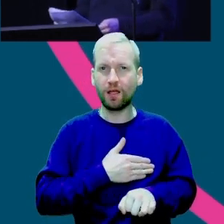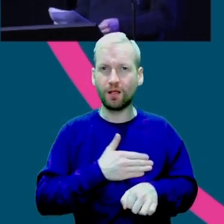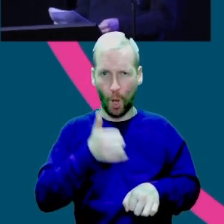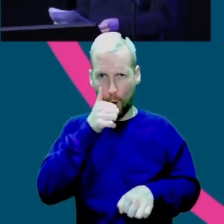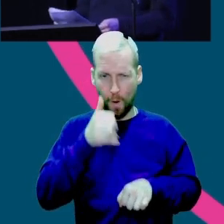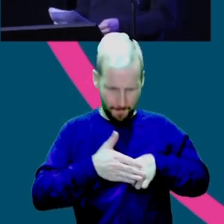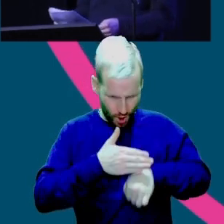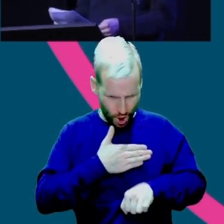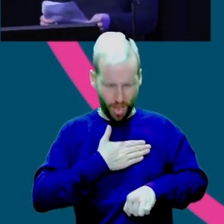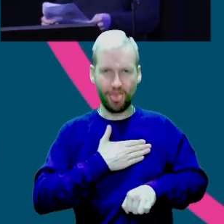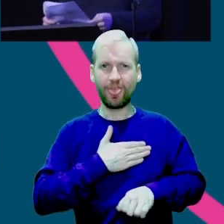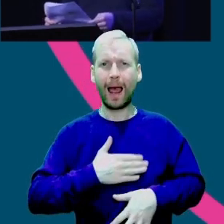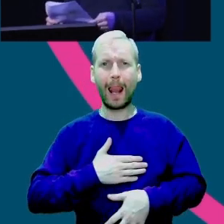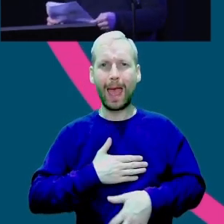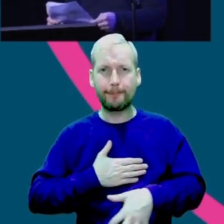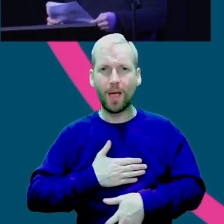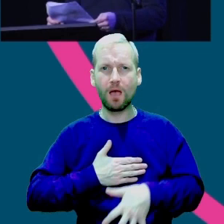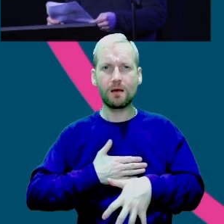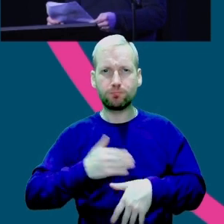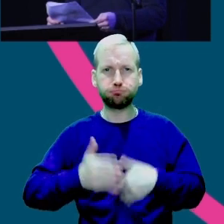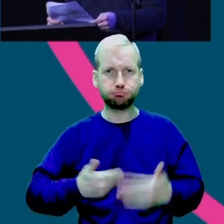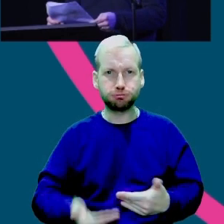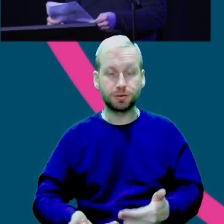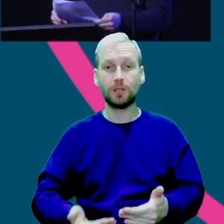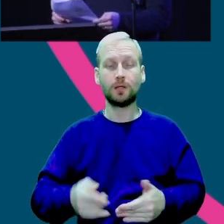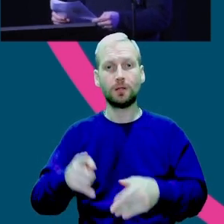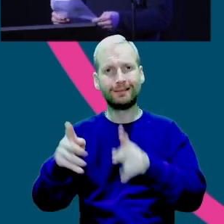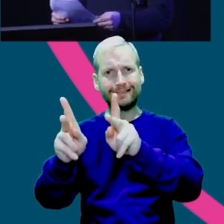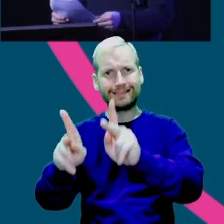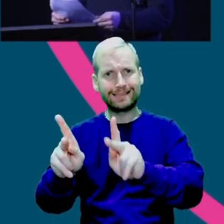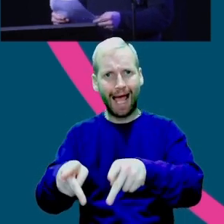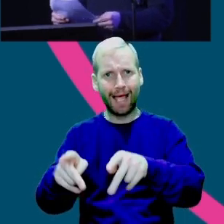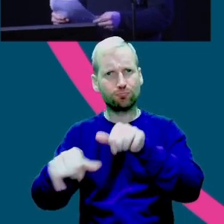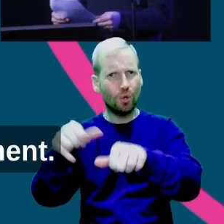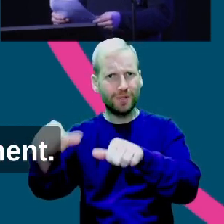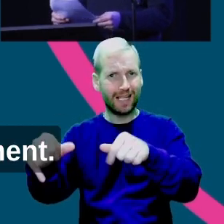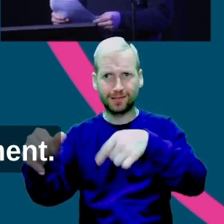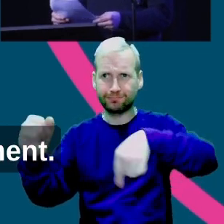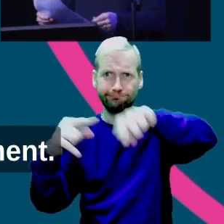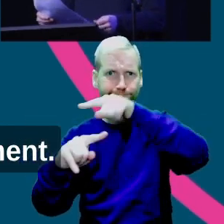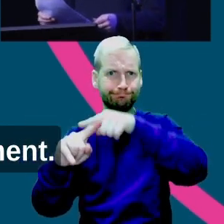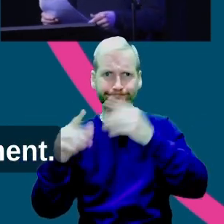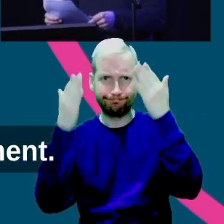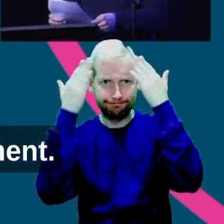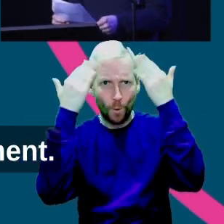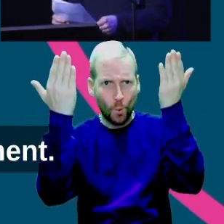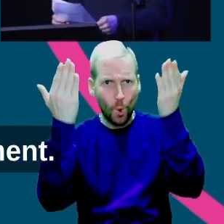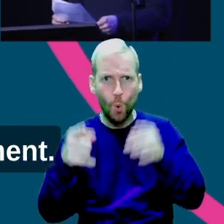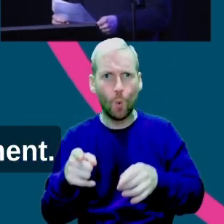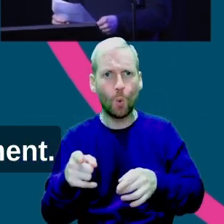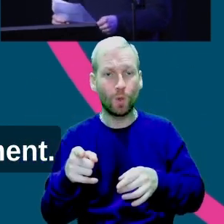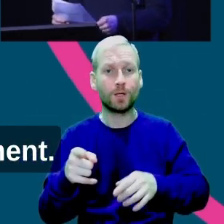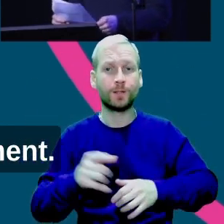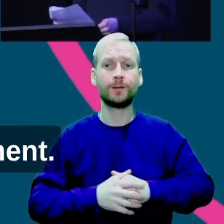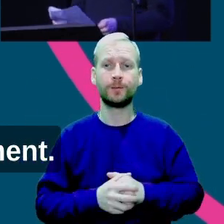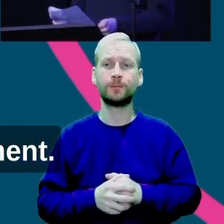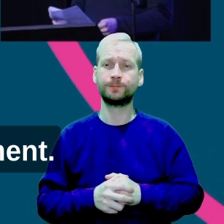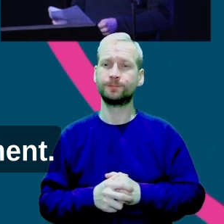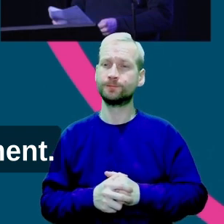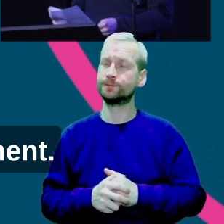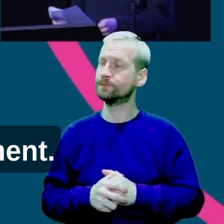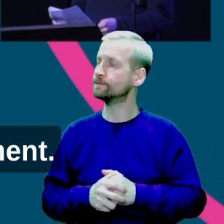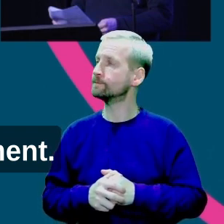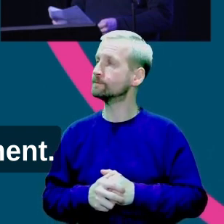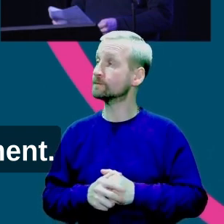people to be aware of this. So if I could move on to the next slide, which talks about the importance